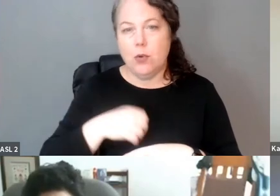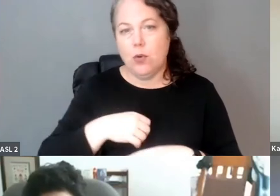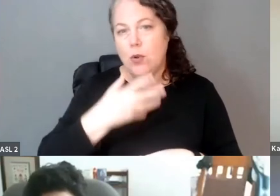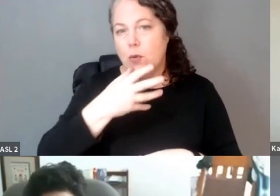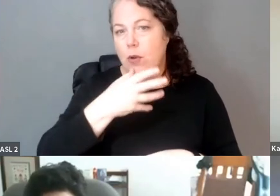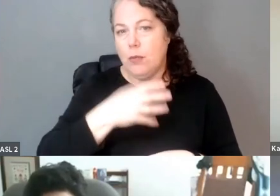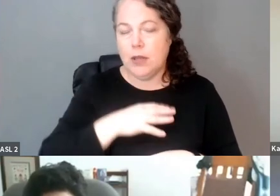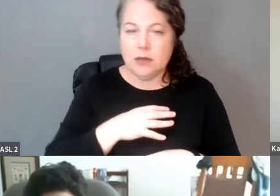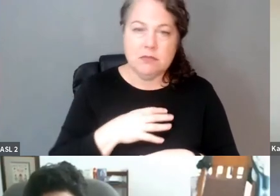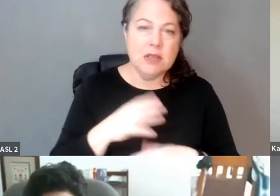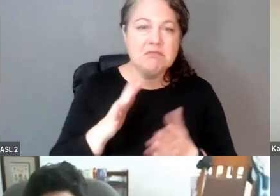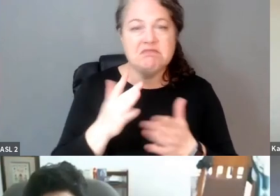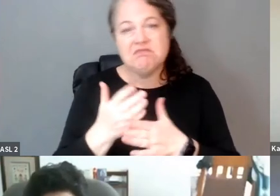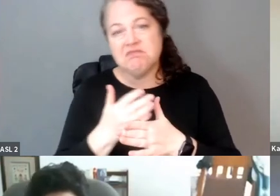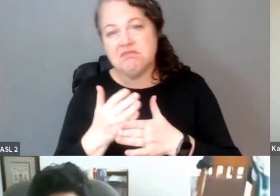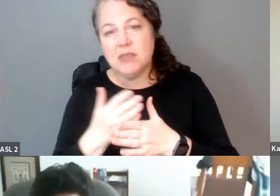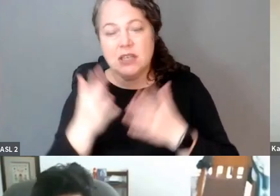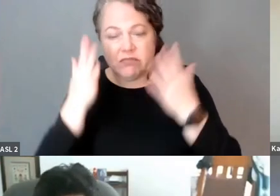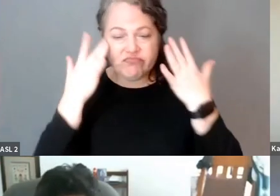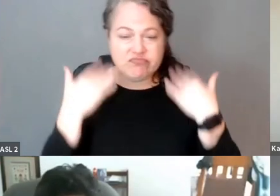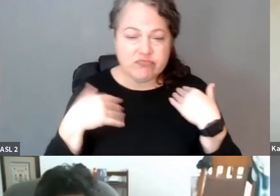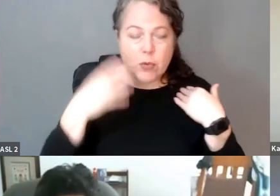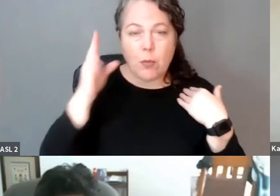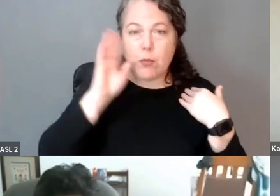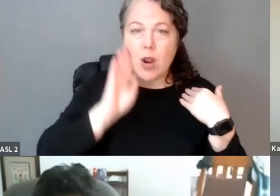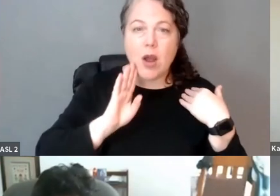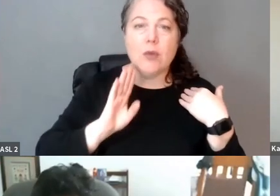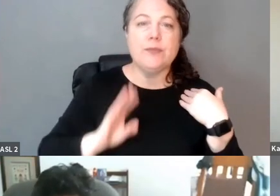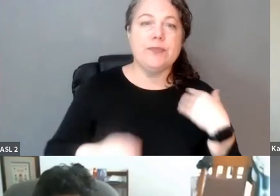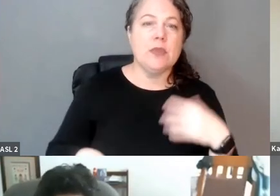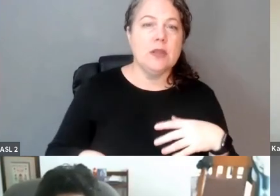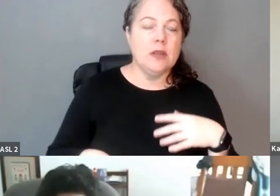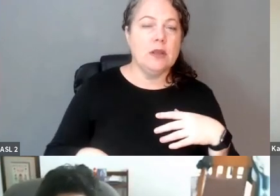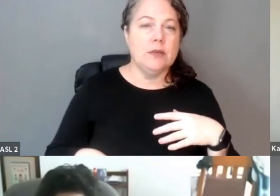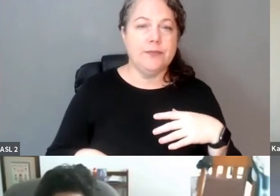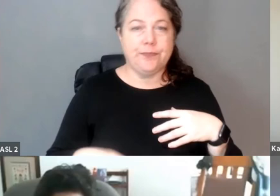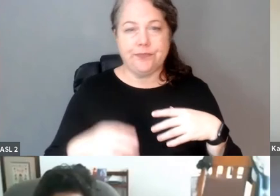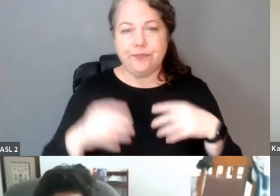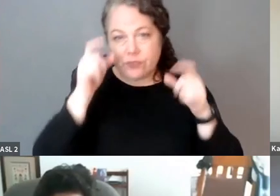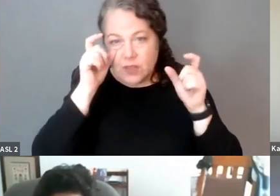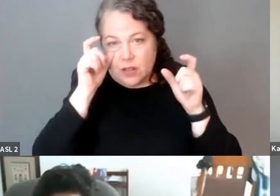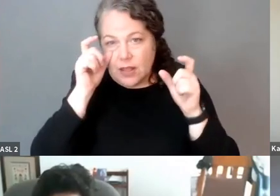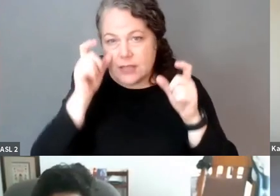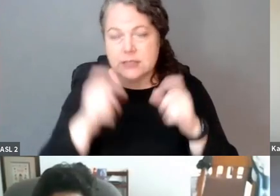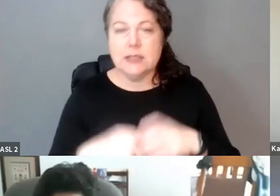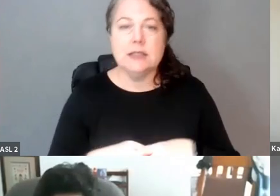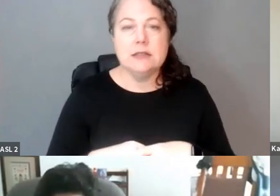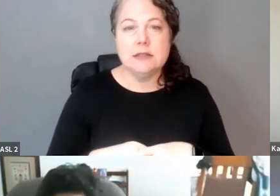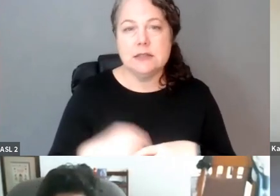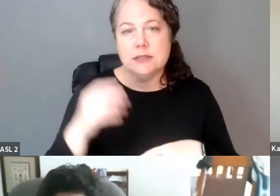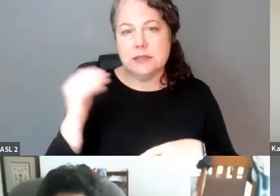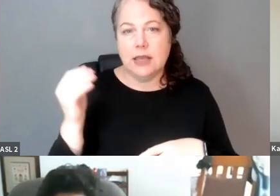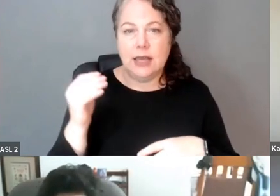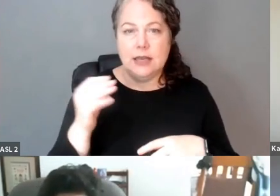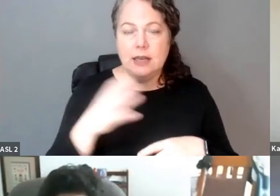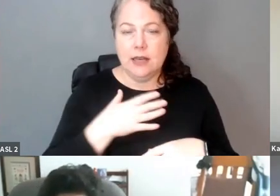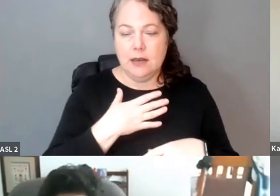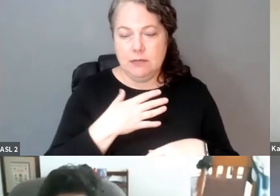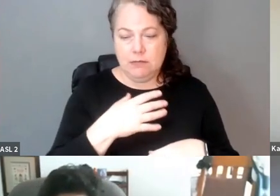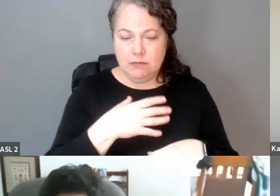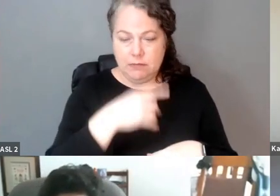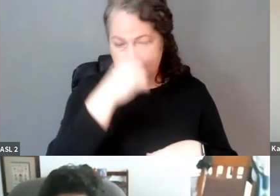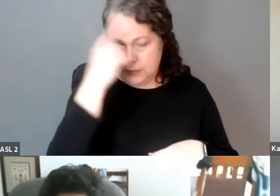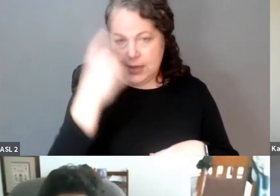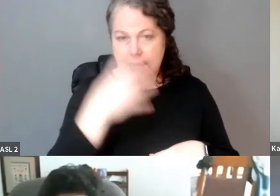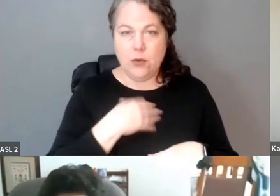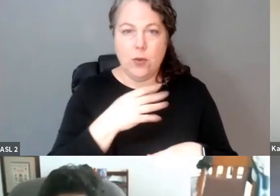with medium length brown hair. I'm wearing glasses and a black and white striped shirt.